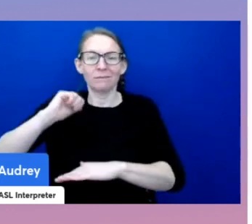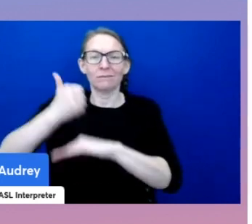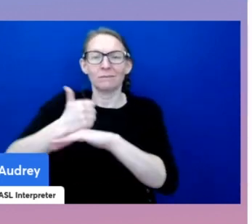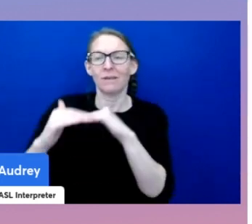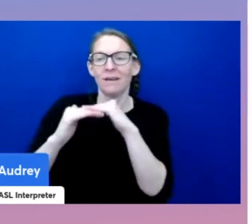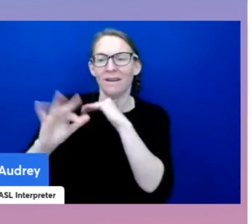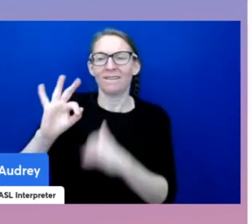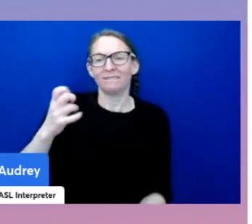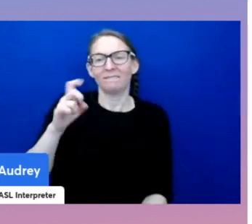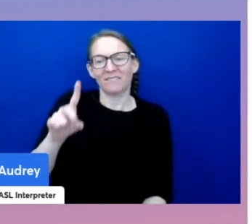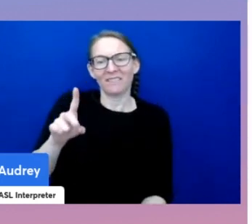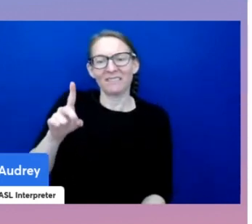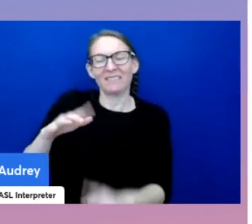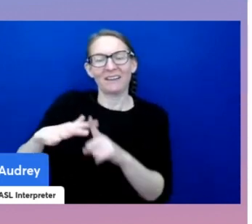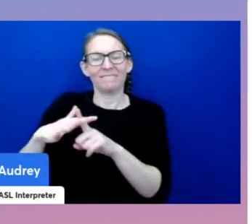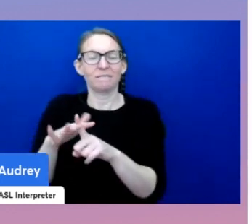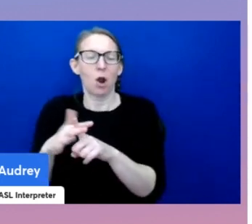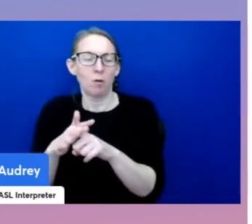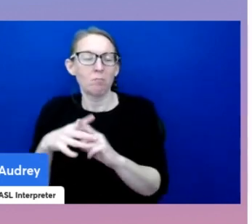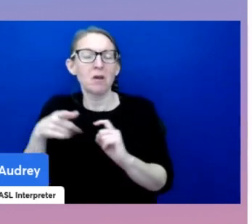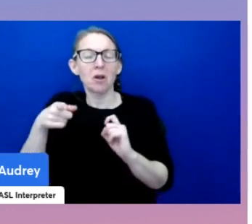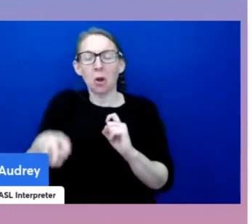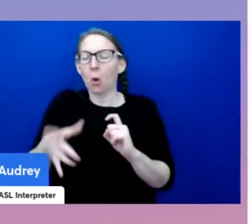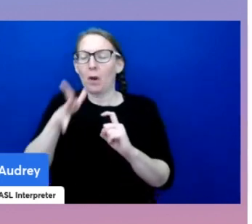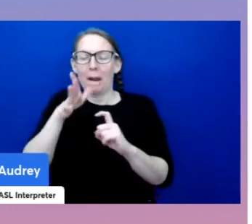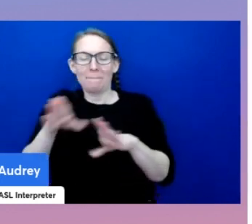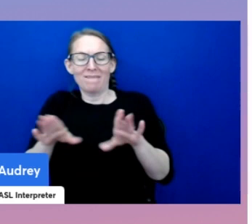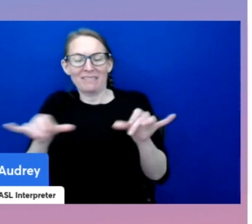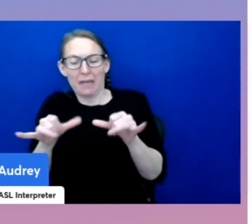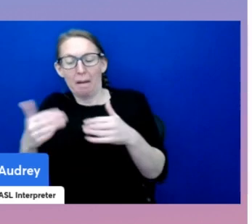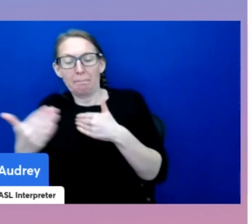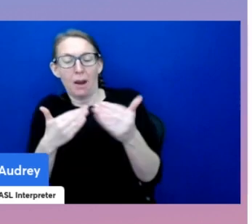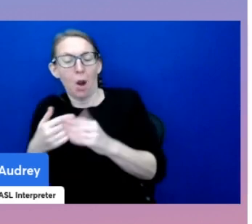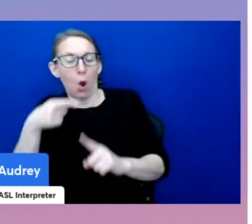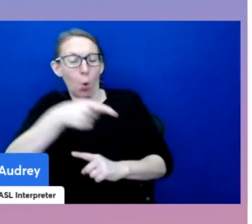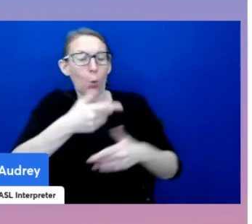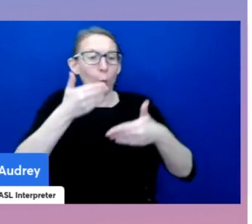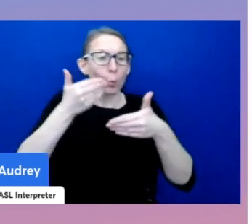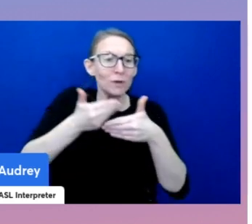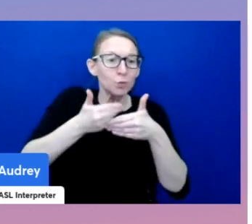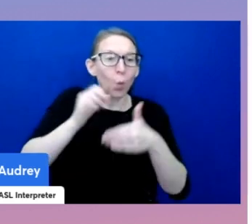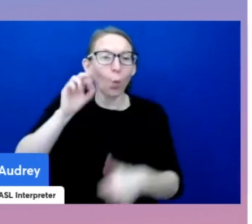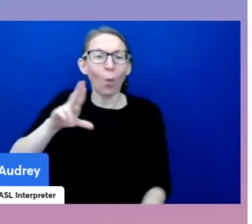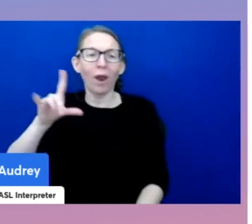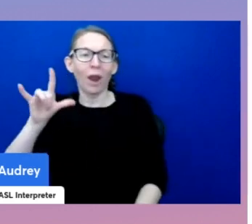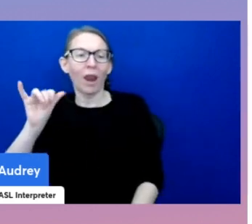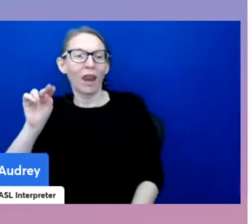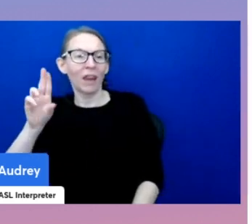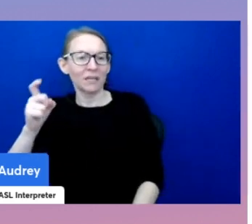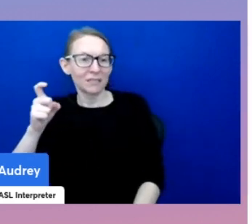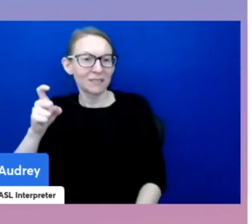going to behave the same, whether or not it's in a Windows environment or a Linux environment.